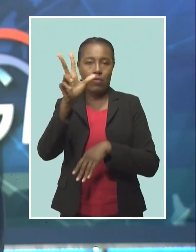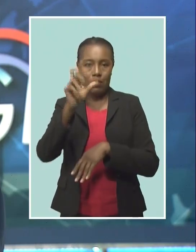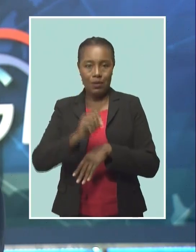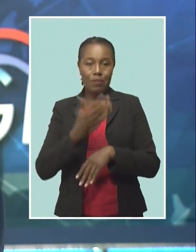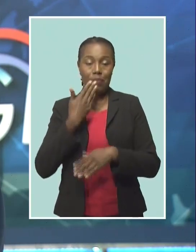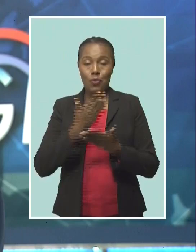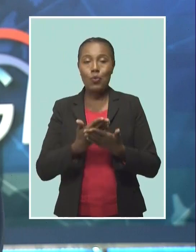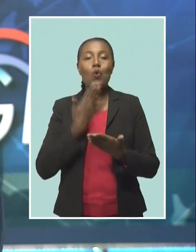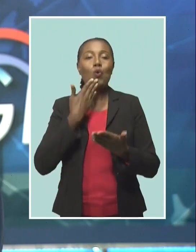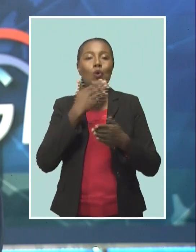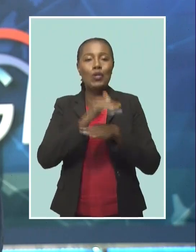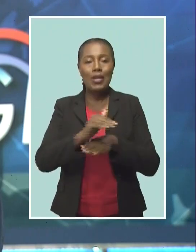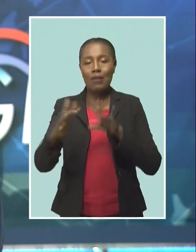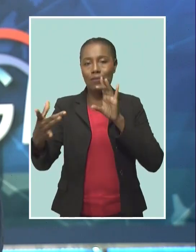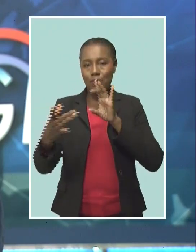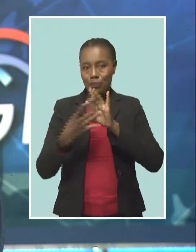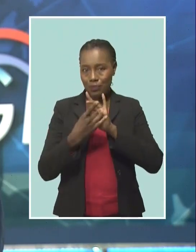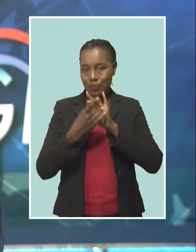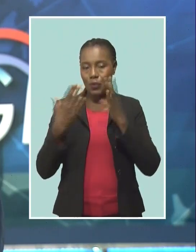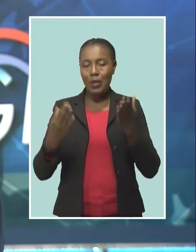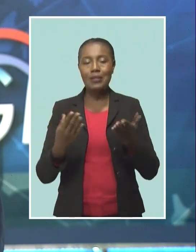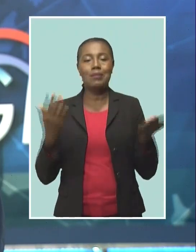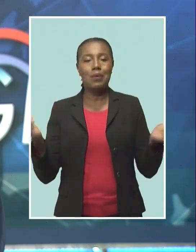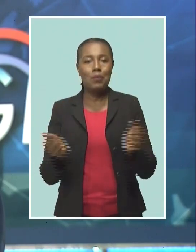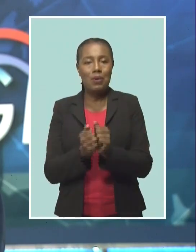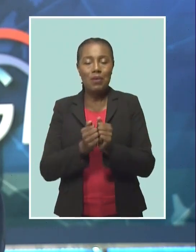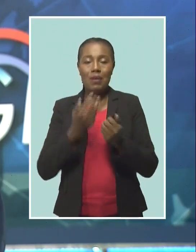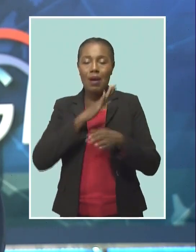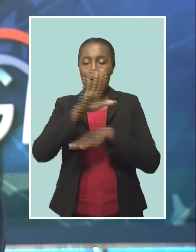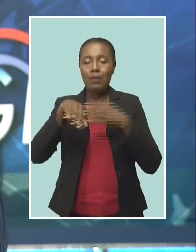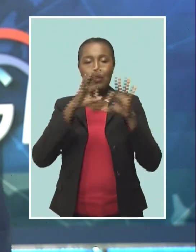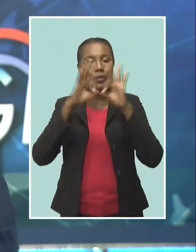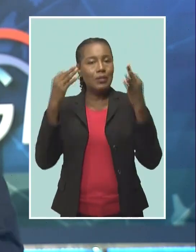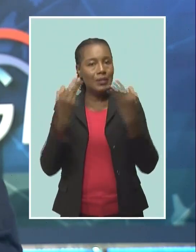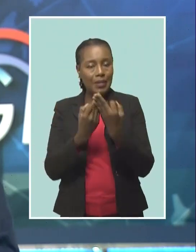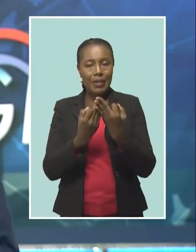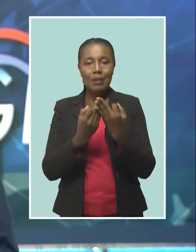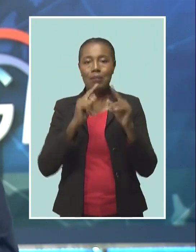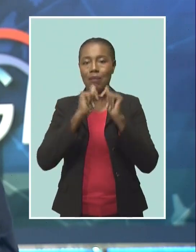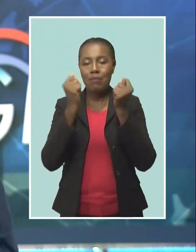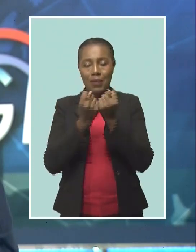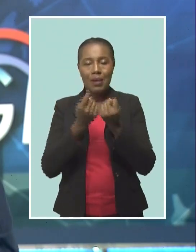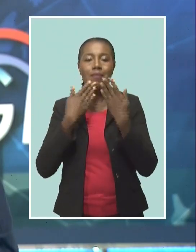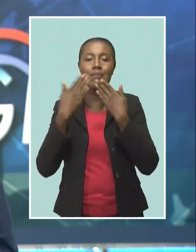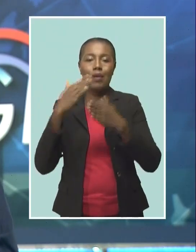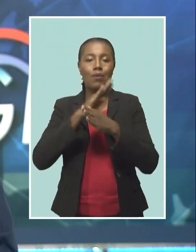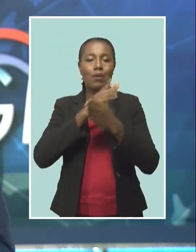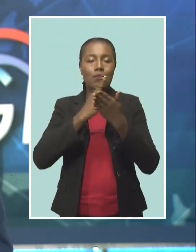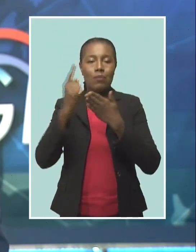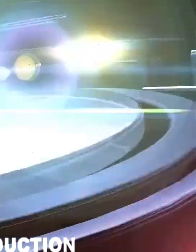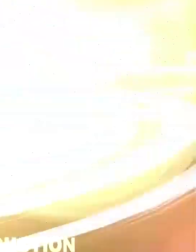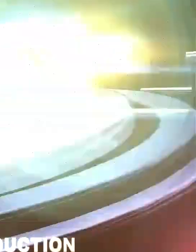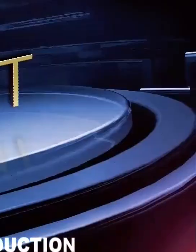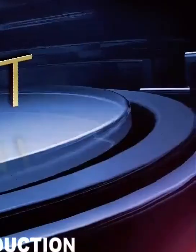news. Thank you so much for spending the time with us. On behalf of the entire crew, have a wonderful weekend.